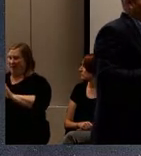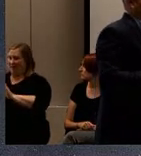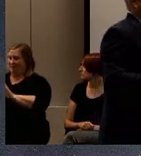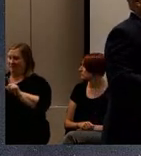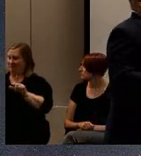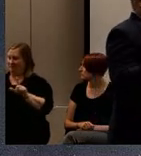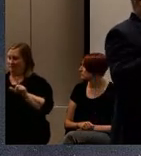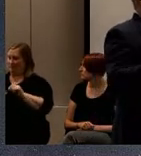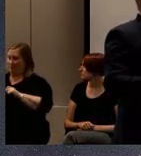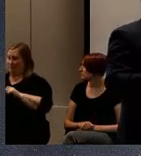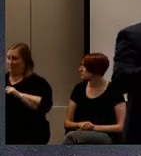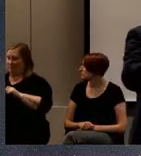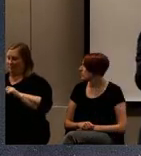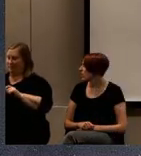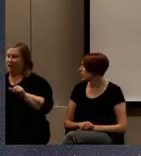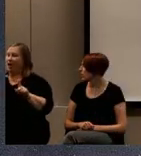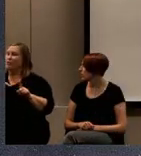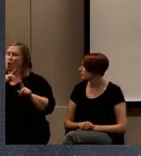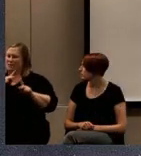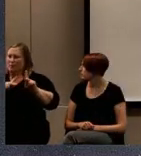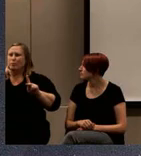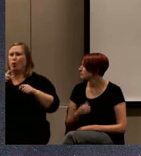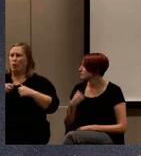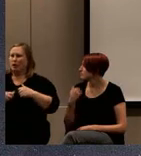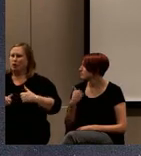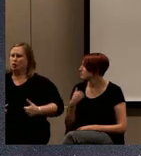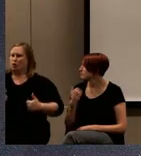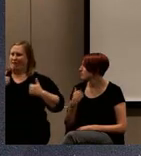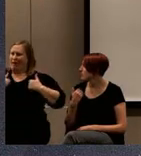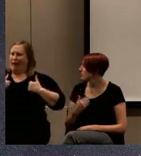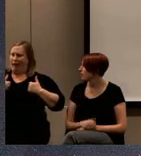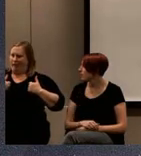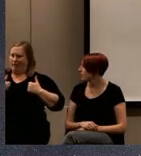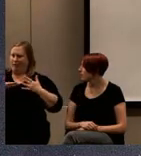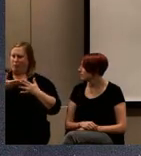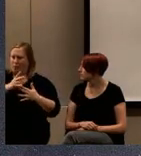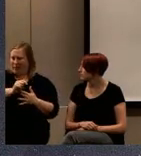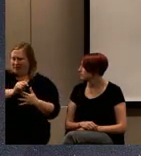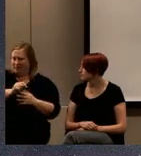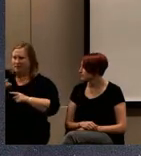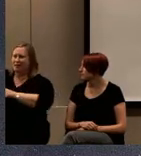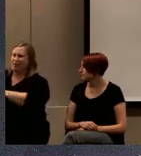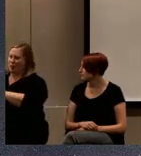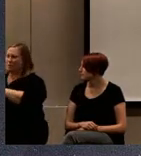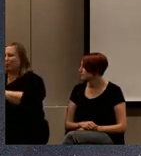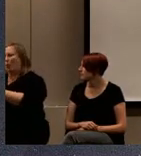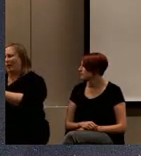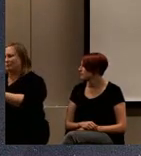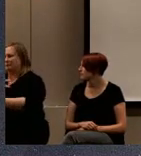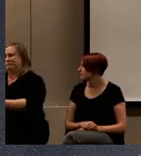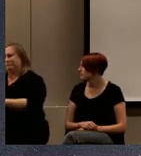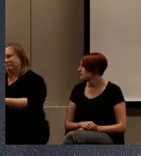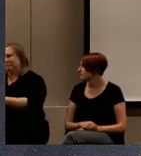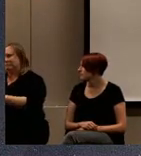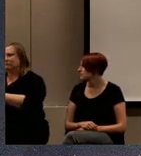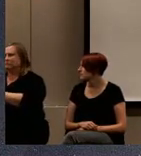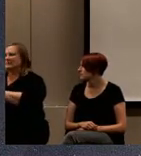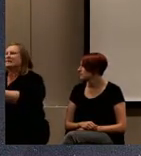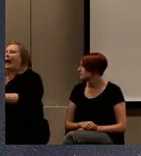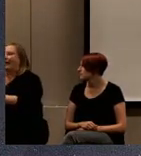side of the spectrum are more likely to survive crashes when they get into them. So let's talk about some of